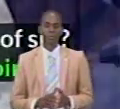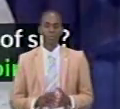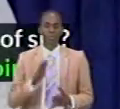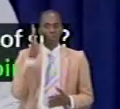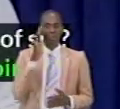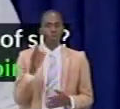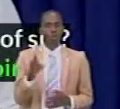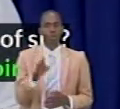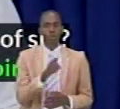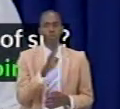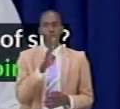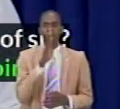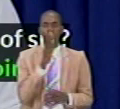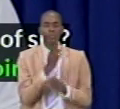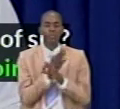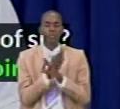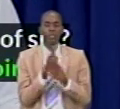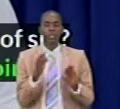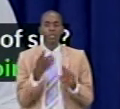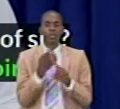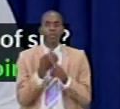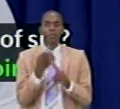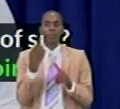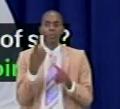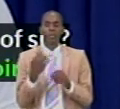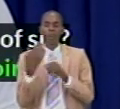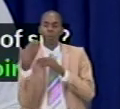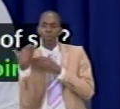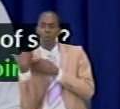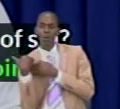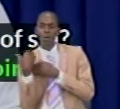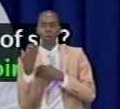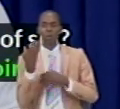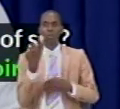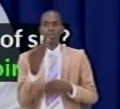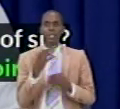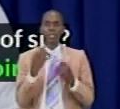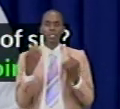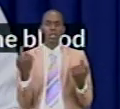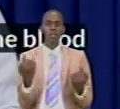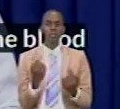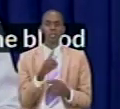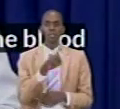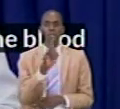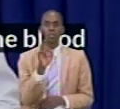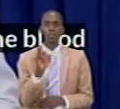I want to be free from your mouth